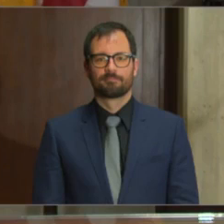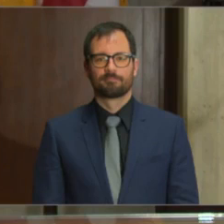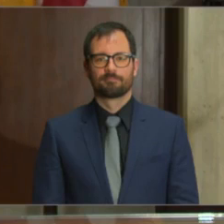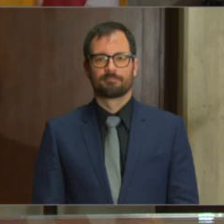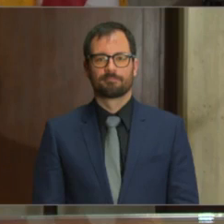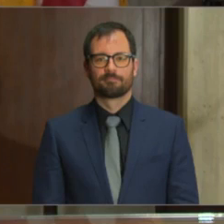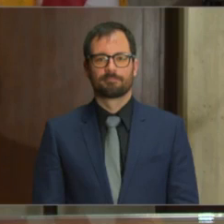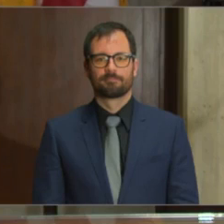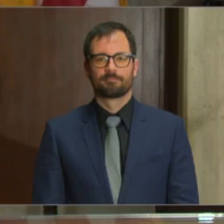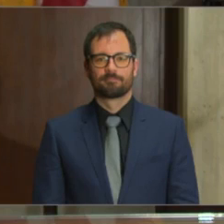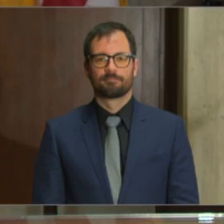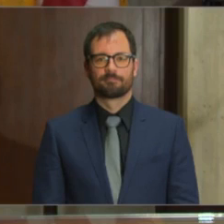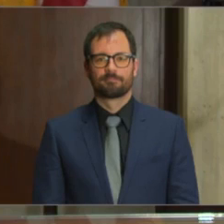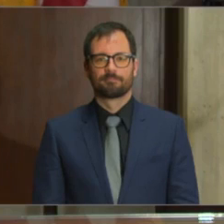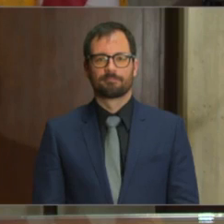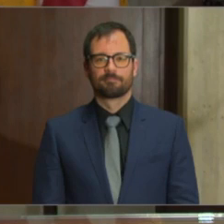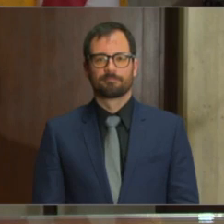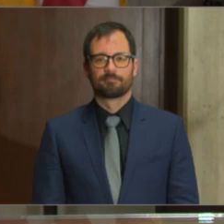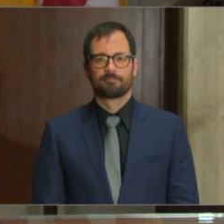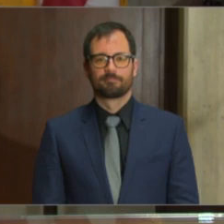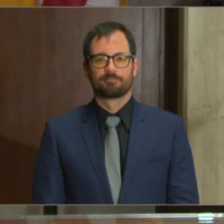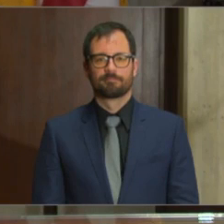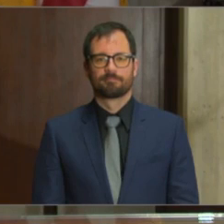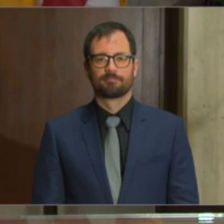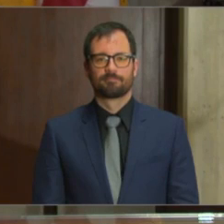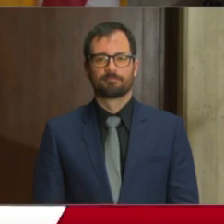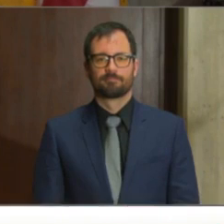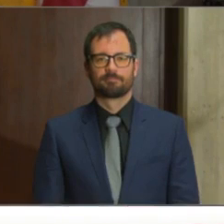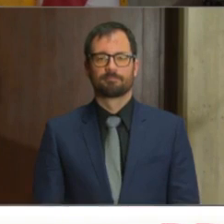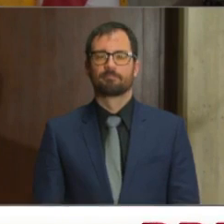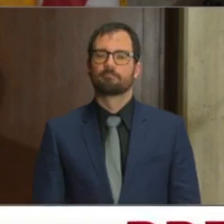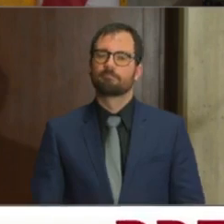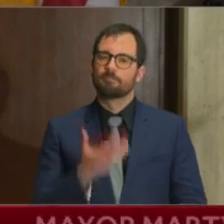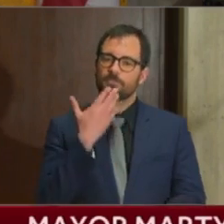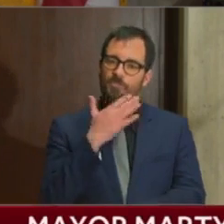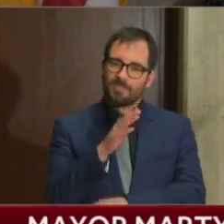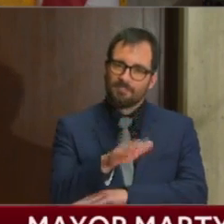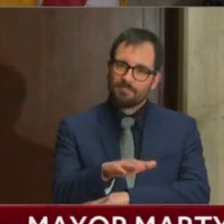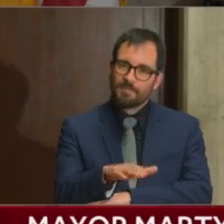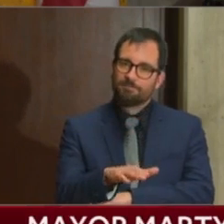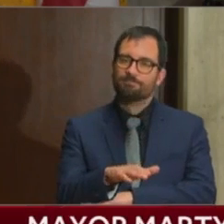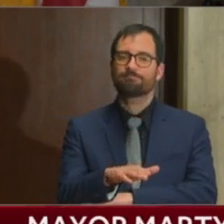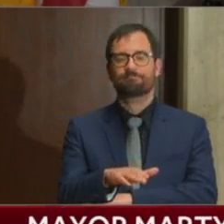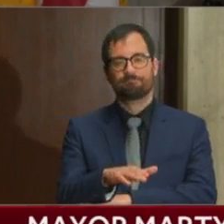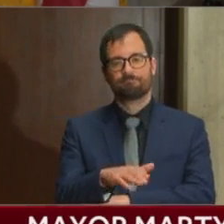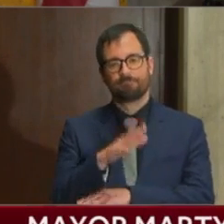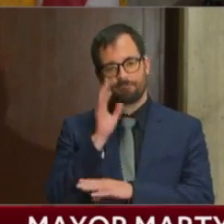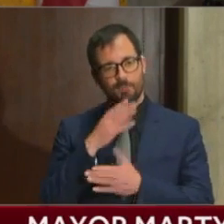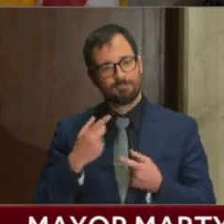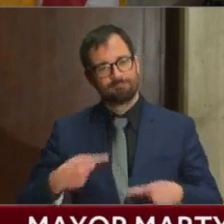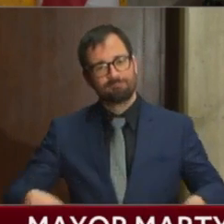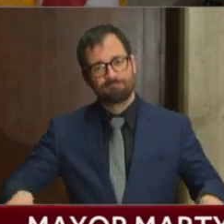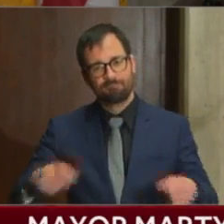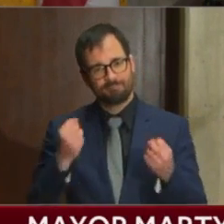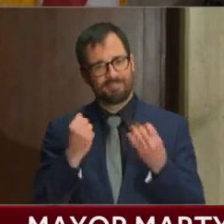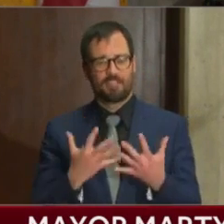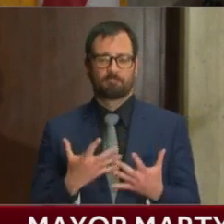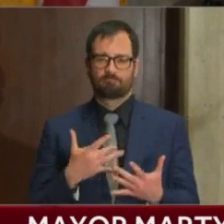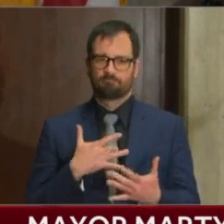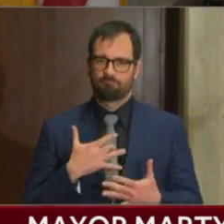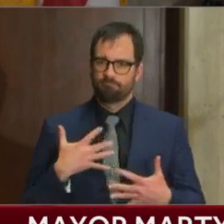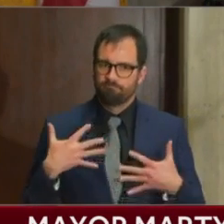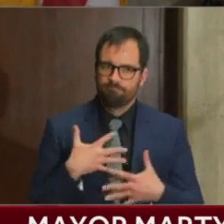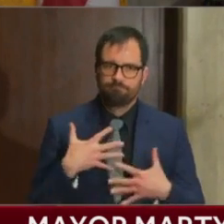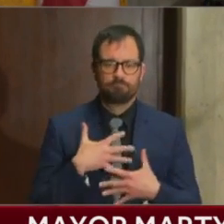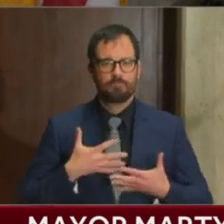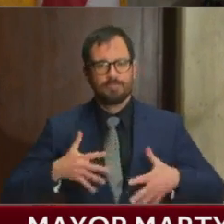Good evening. I know that many people are feeling fear and anxiety about the spread of the coronavirus. That's entirely understandable. This is